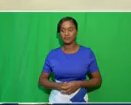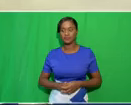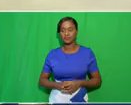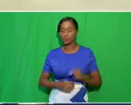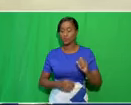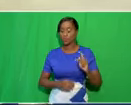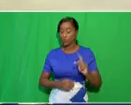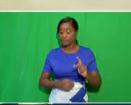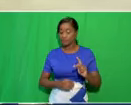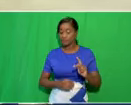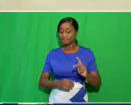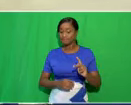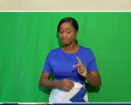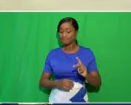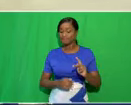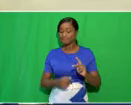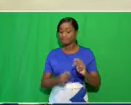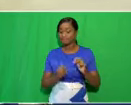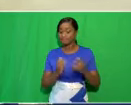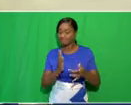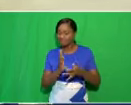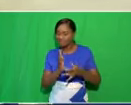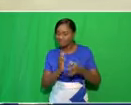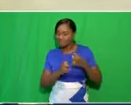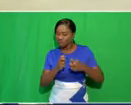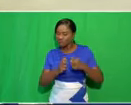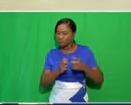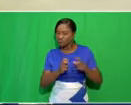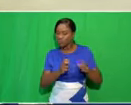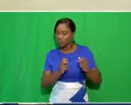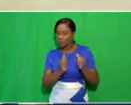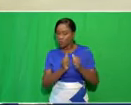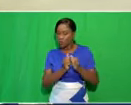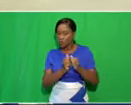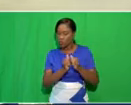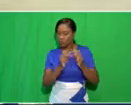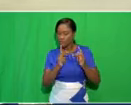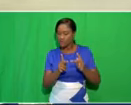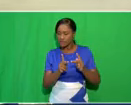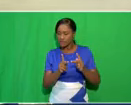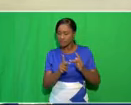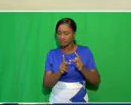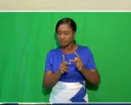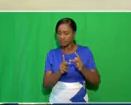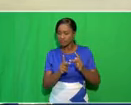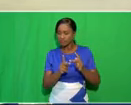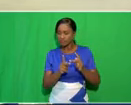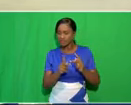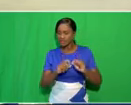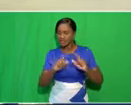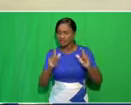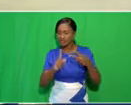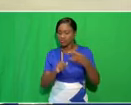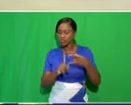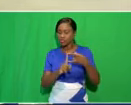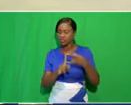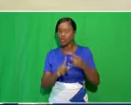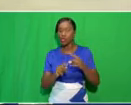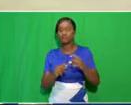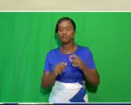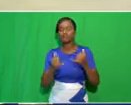Okay, so while we work out the technical issue as it relates to Mr. Nish, who would like to participate live on Zoom, we go to some